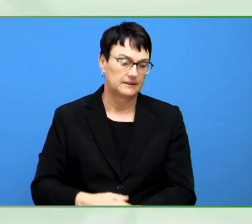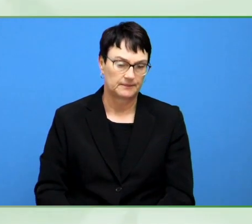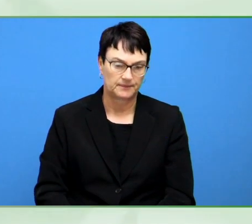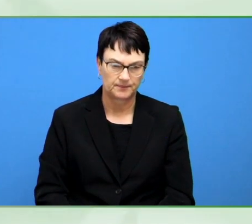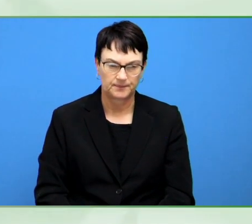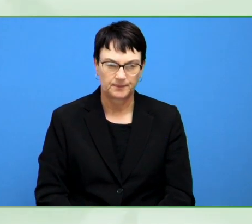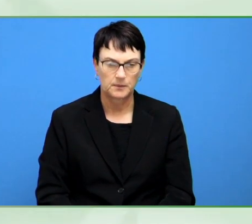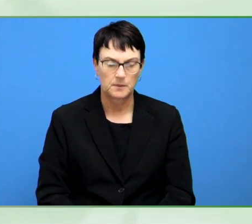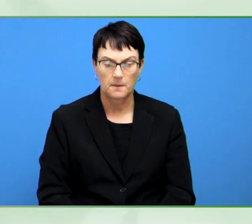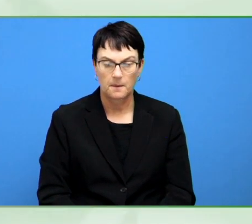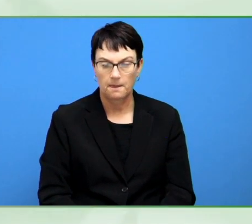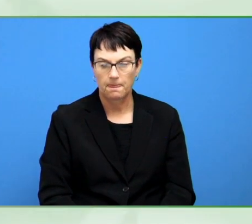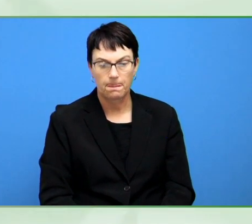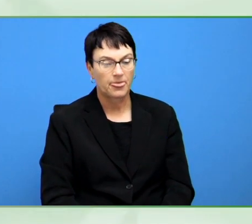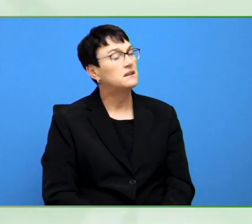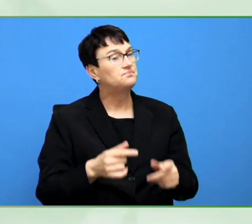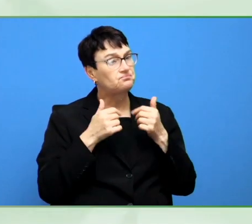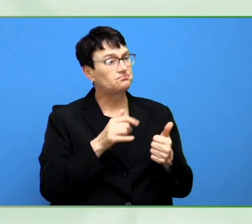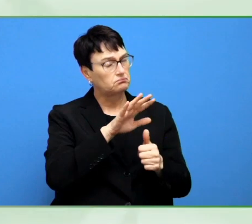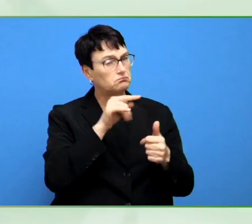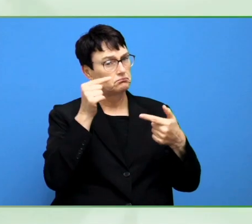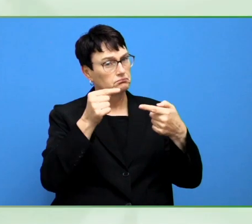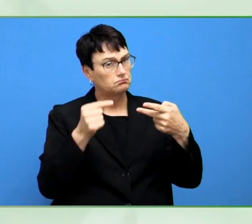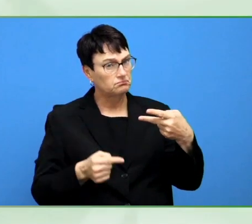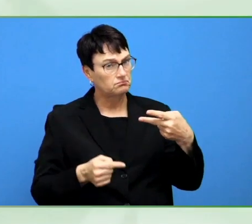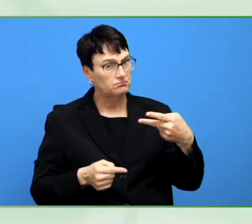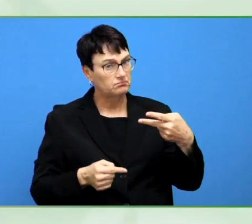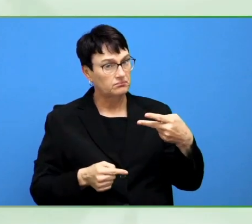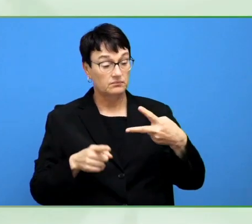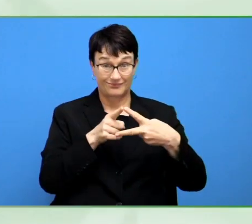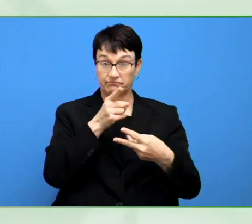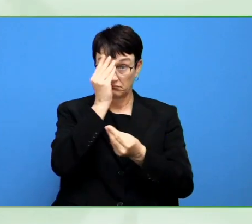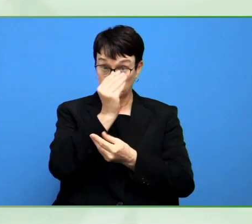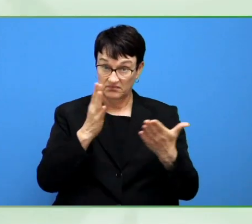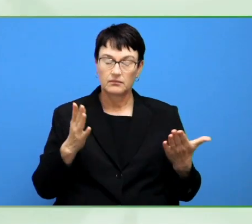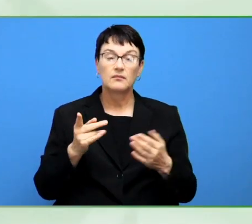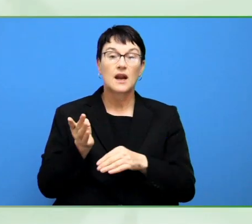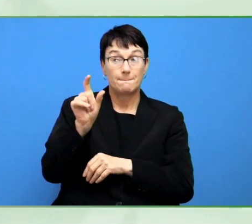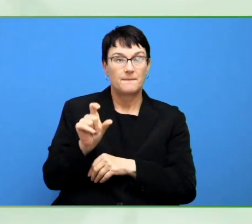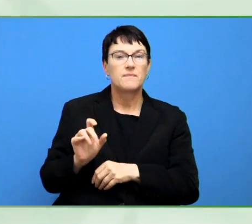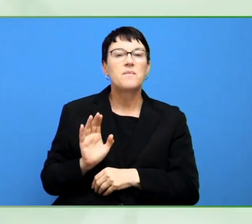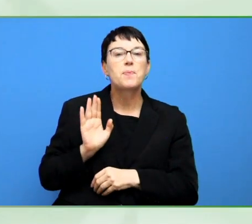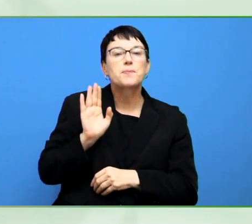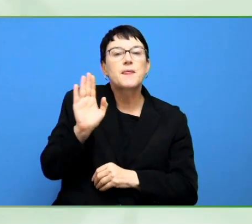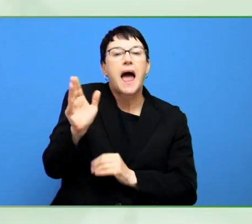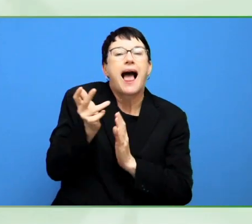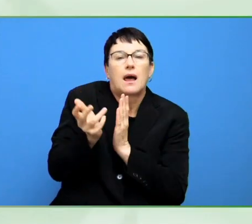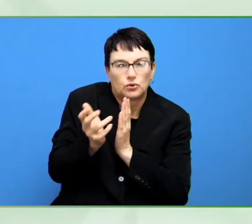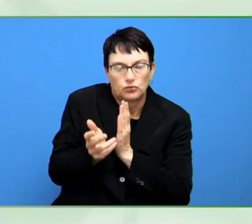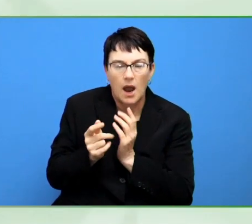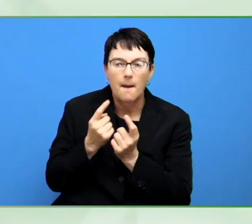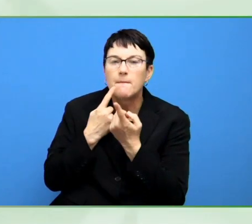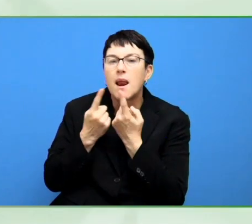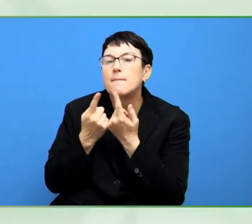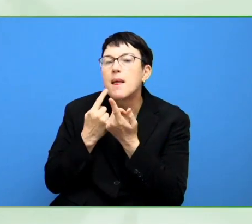made are amazing. One of them being like business people, you have to talk to them in the business language, right? Only then they'll understand, and which is